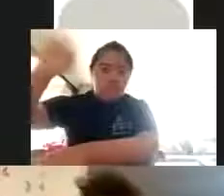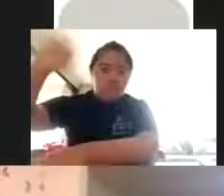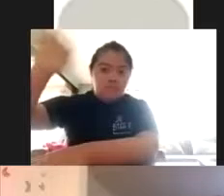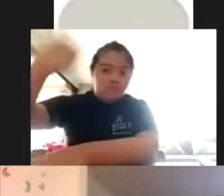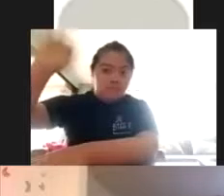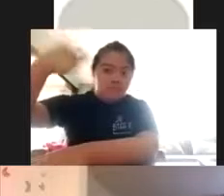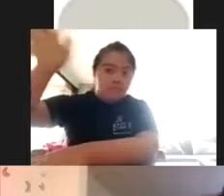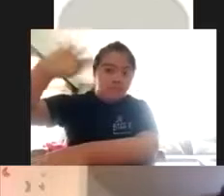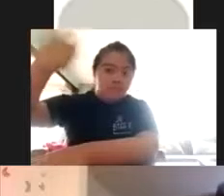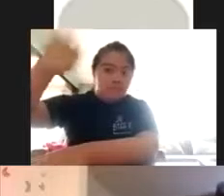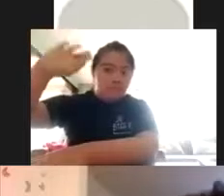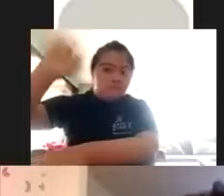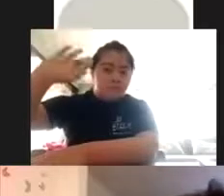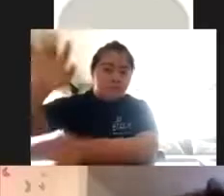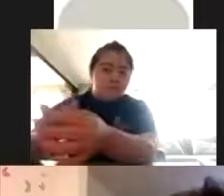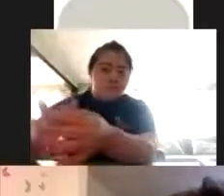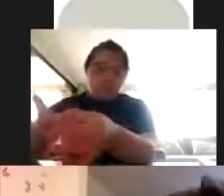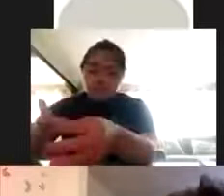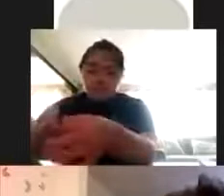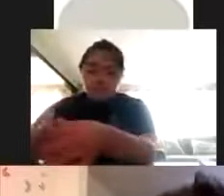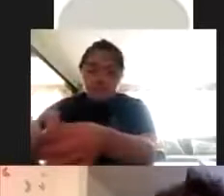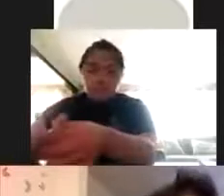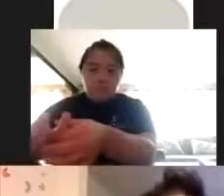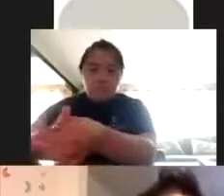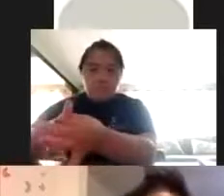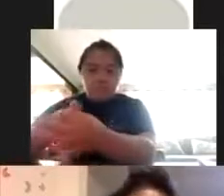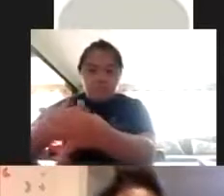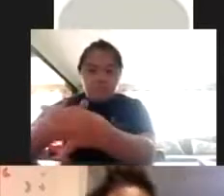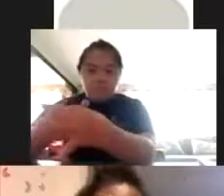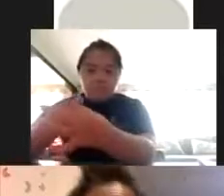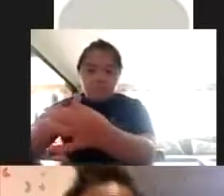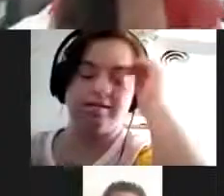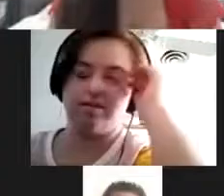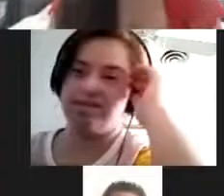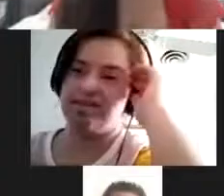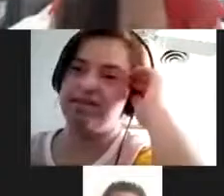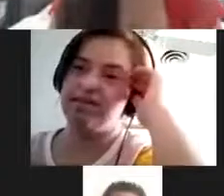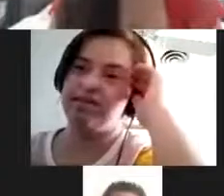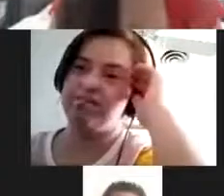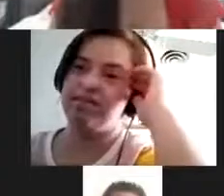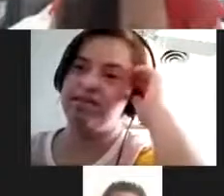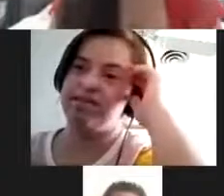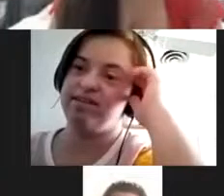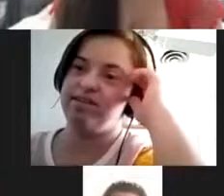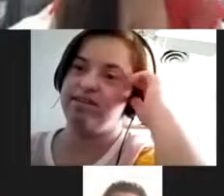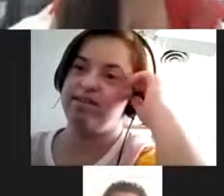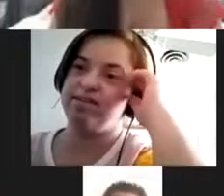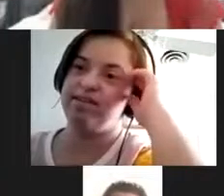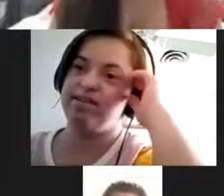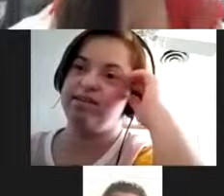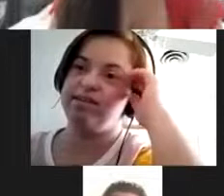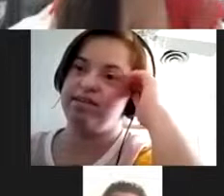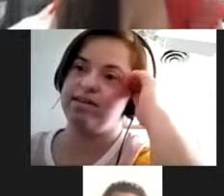see, Gary. Gary, okay, I'm gonna have you wave both hands. Donde está Gary?